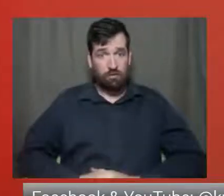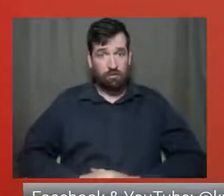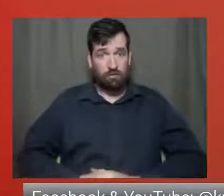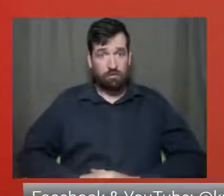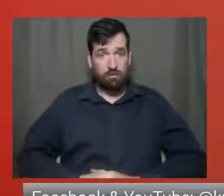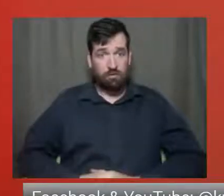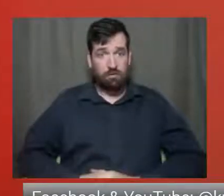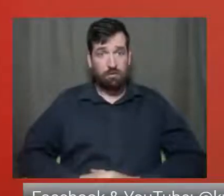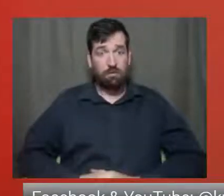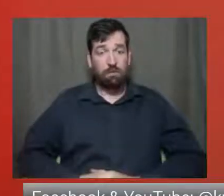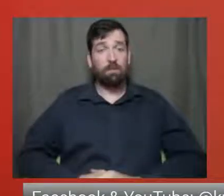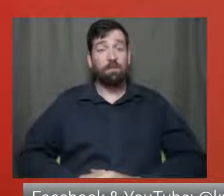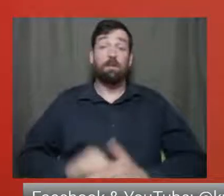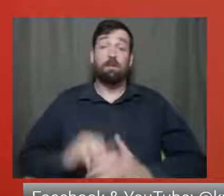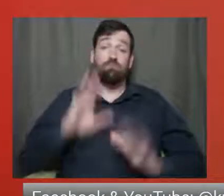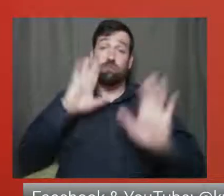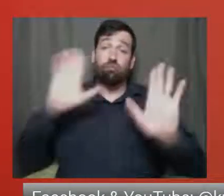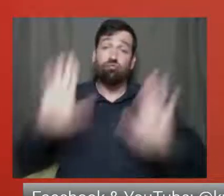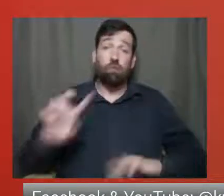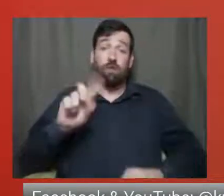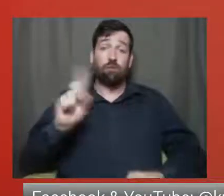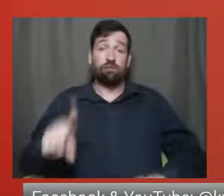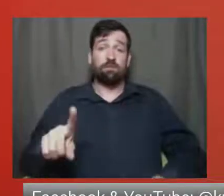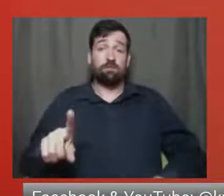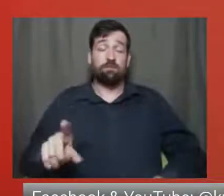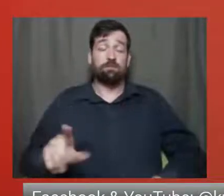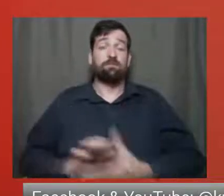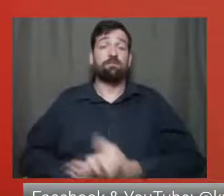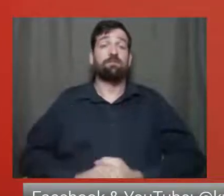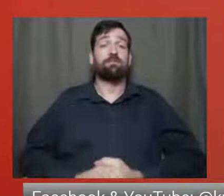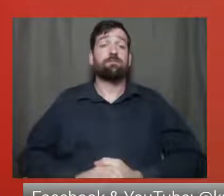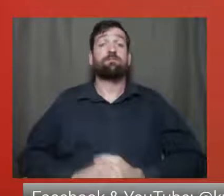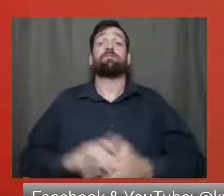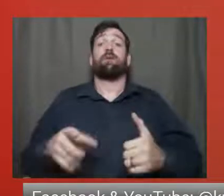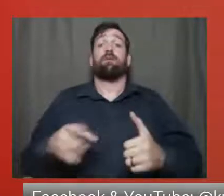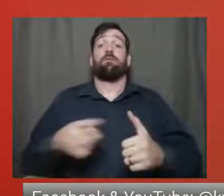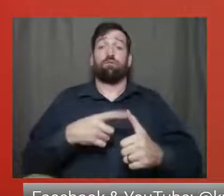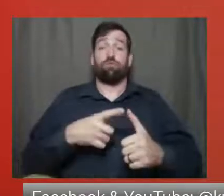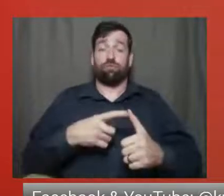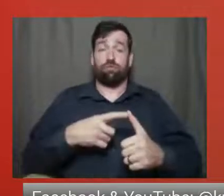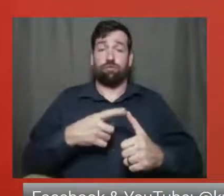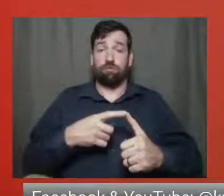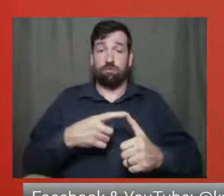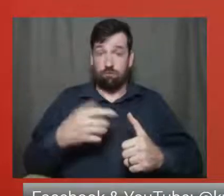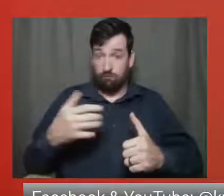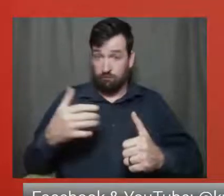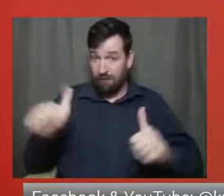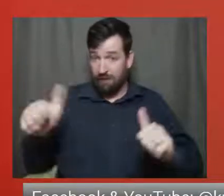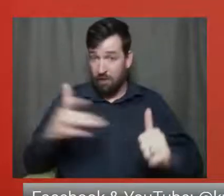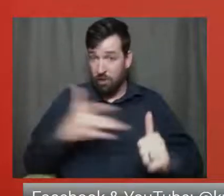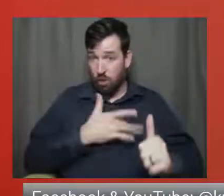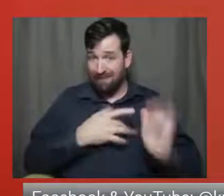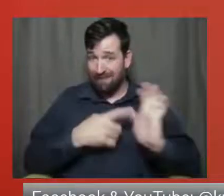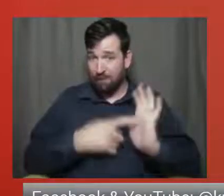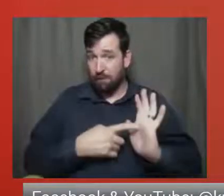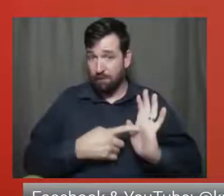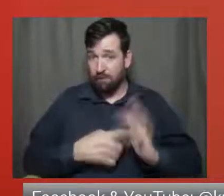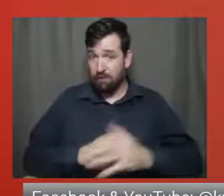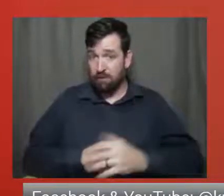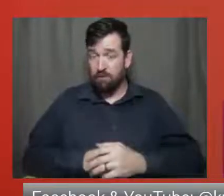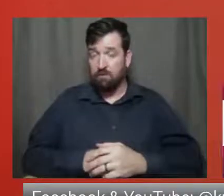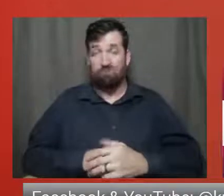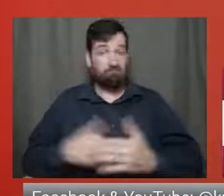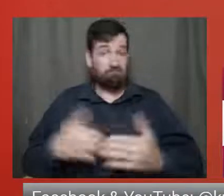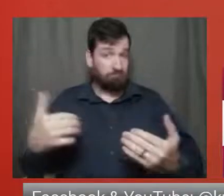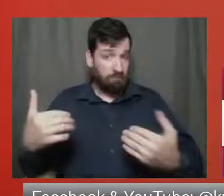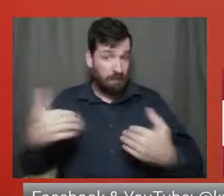So it's a great question, and I think first question would be, do you have any heart-related symptoms? And certainly if you have heart-related